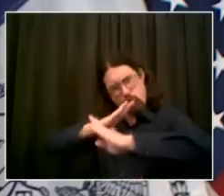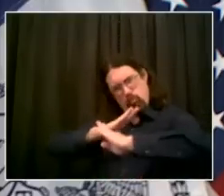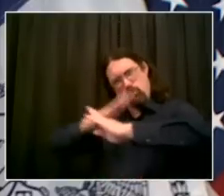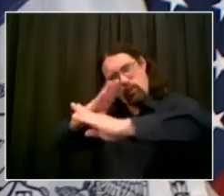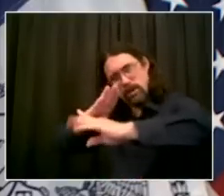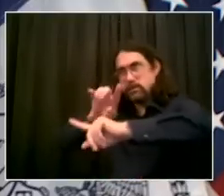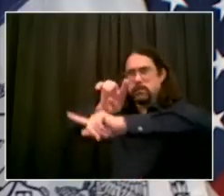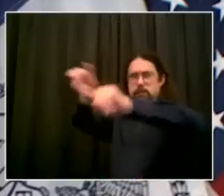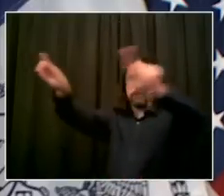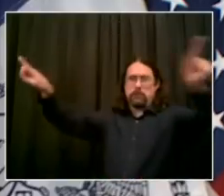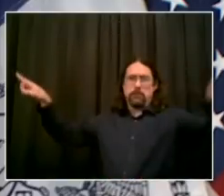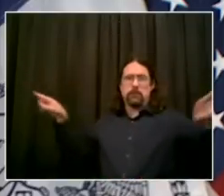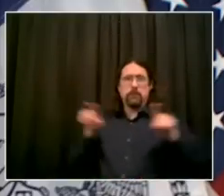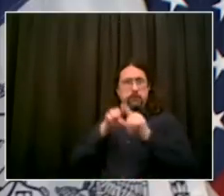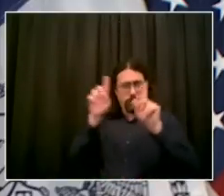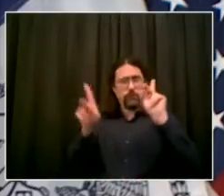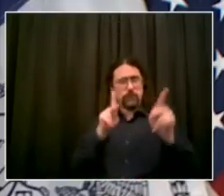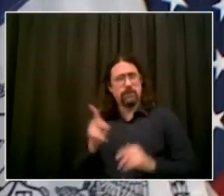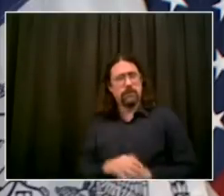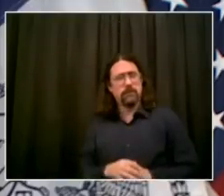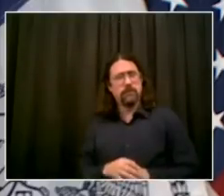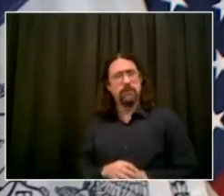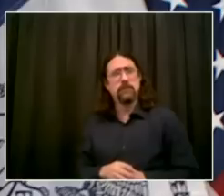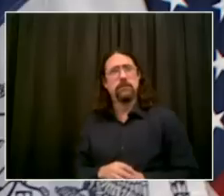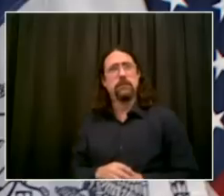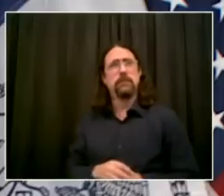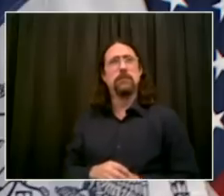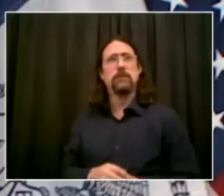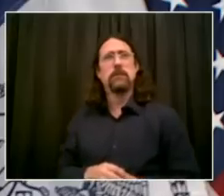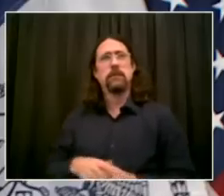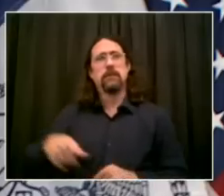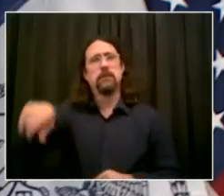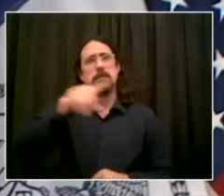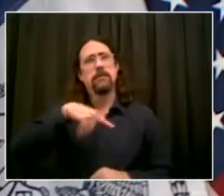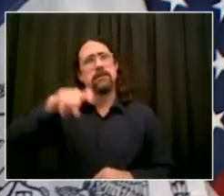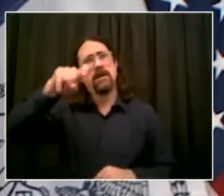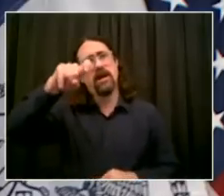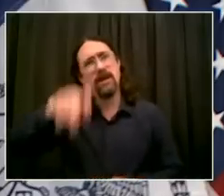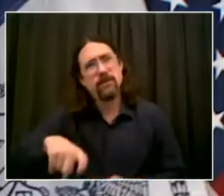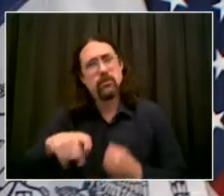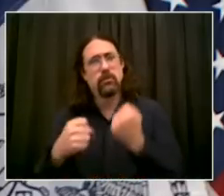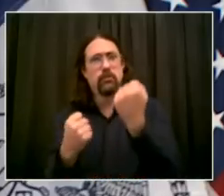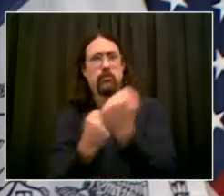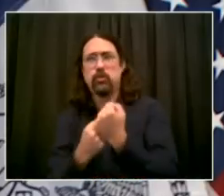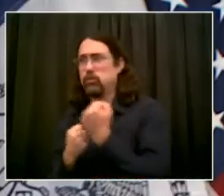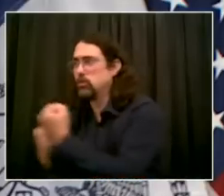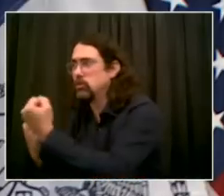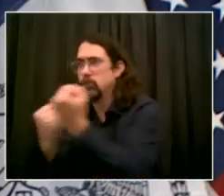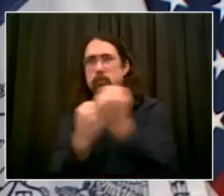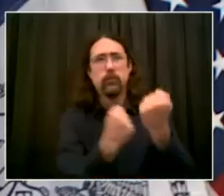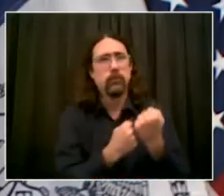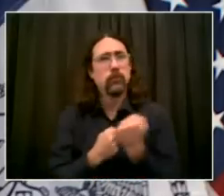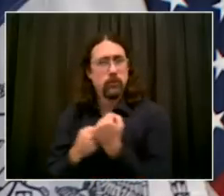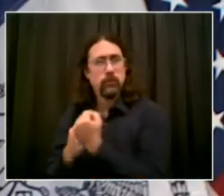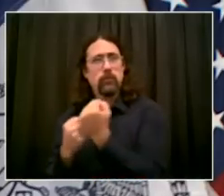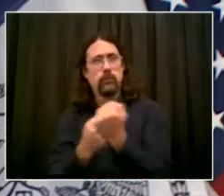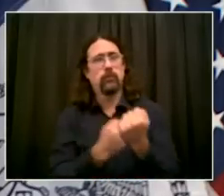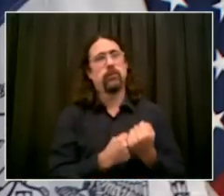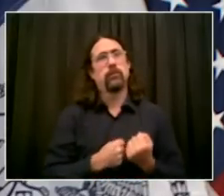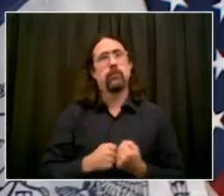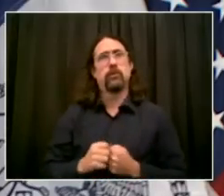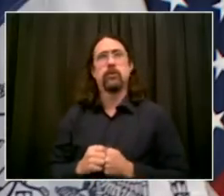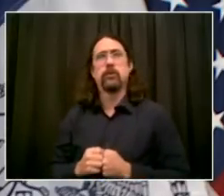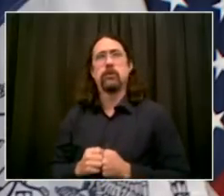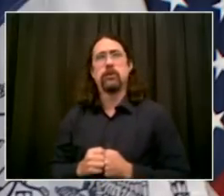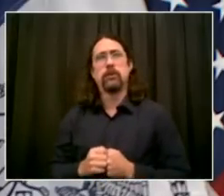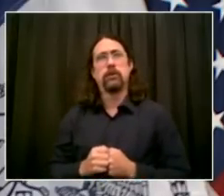joins together. And with shocking harmony, I always talk about the fact that if you put this mix of people almost any place else in the world,